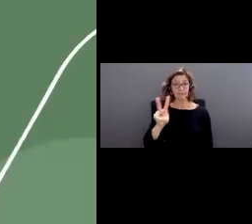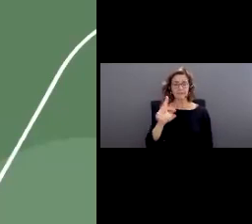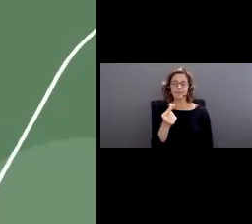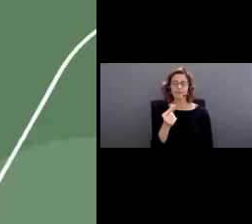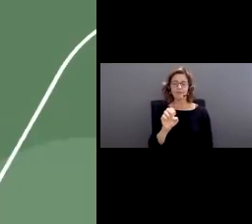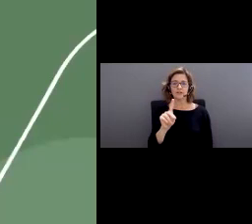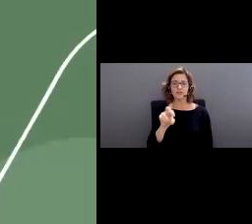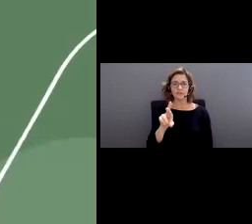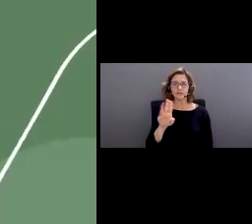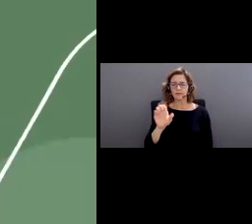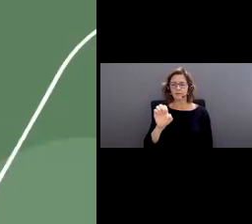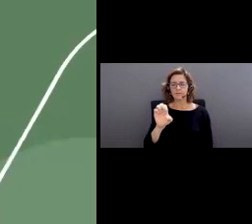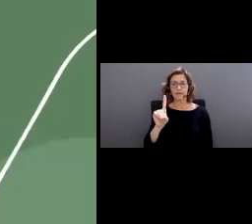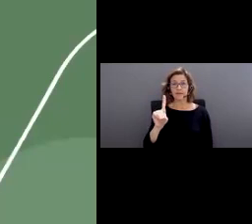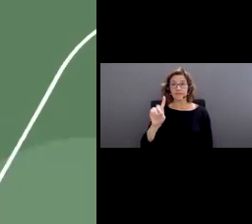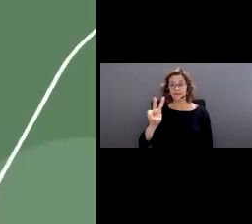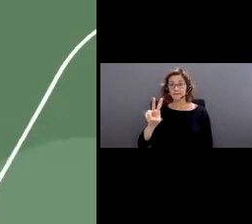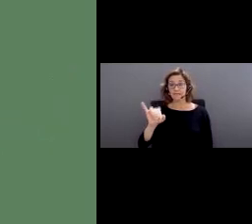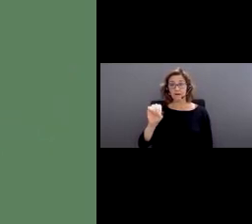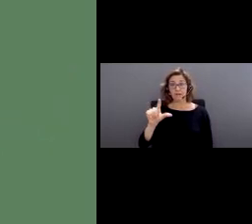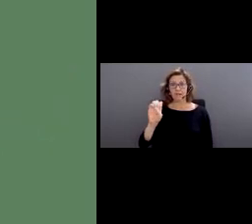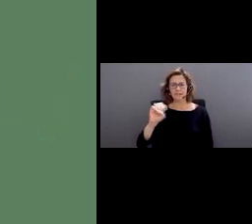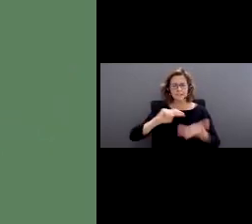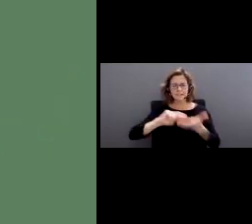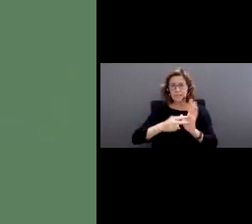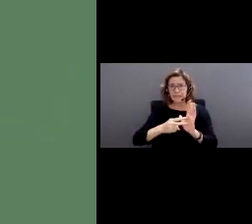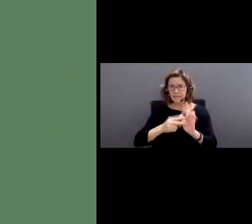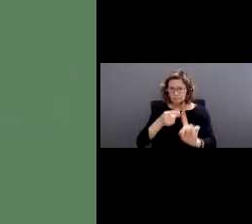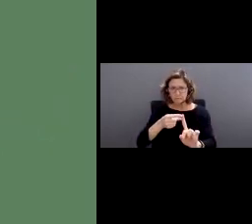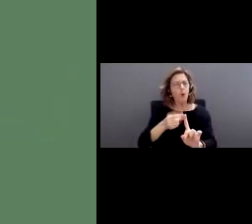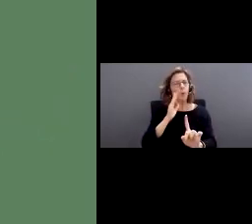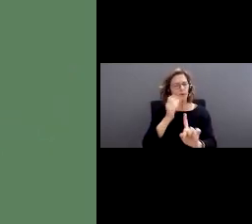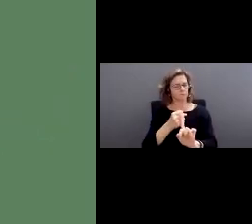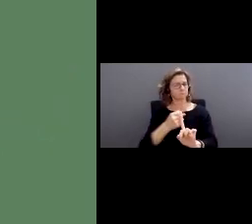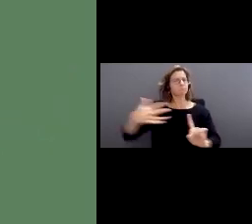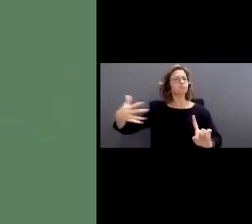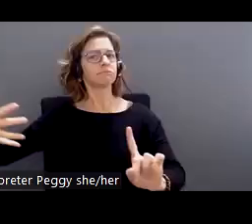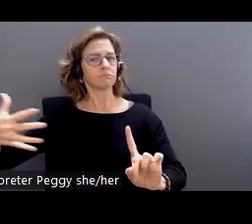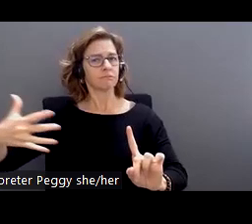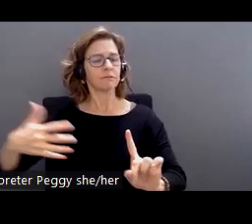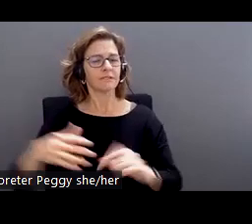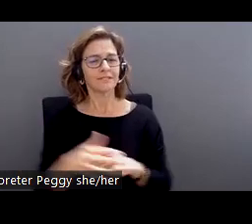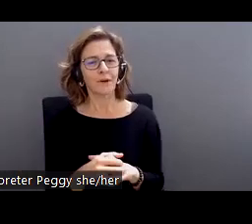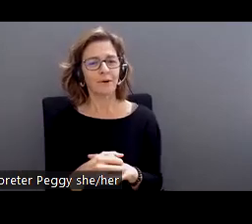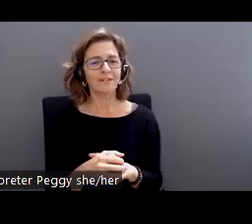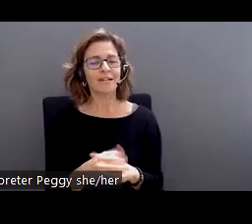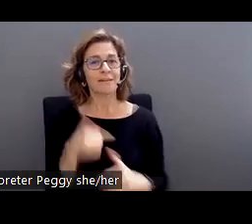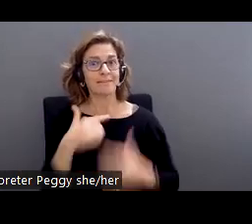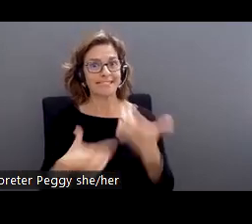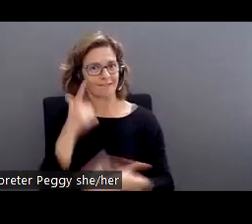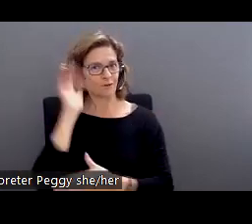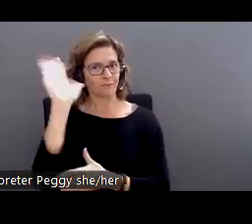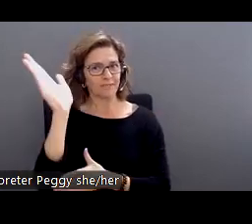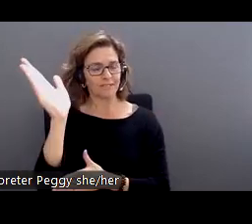why I'm here today, and based on the intro that was already given, I'm really excited to talk about this from